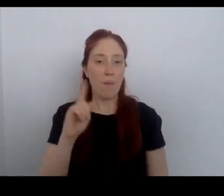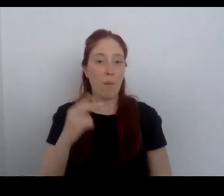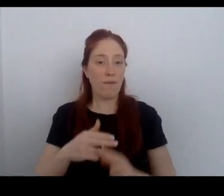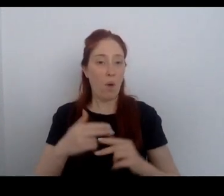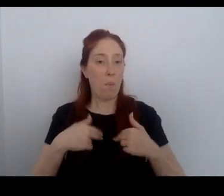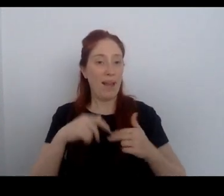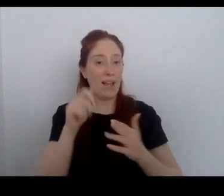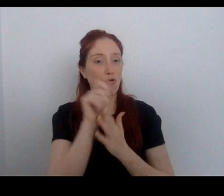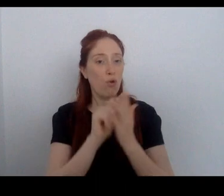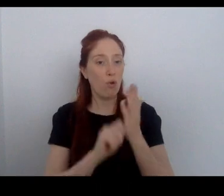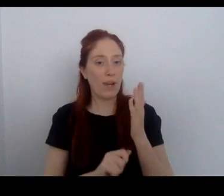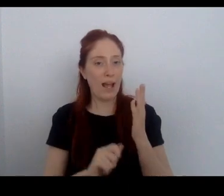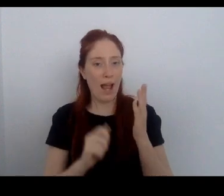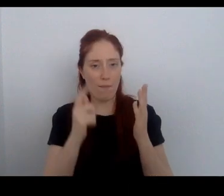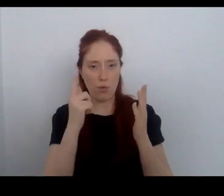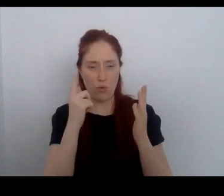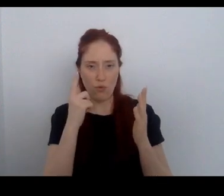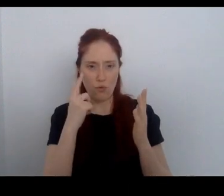define, coordinate